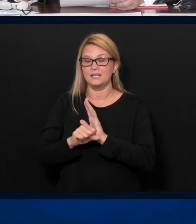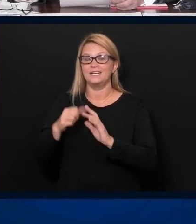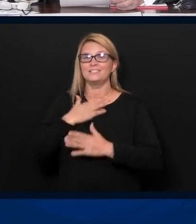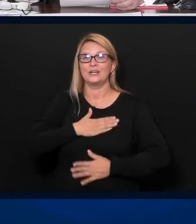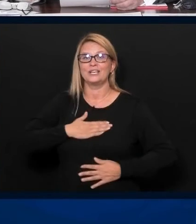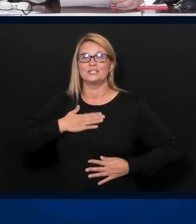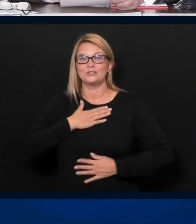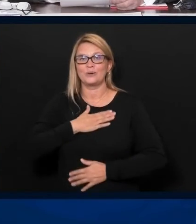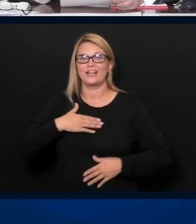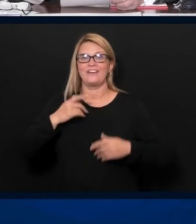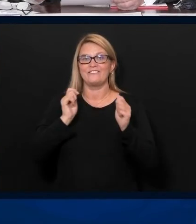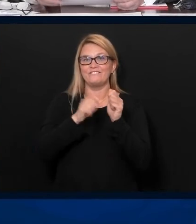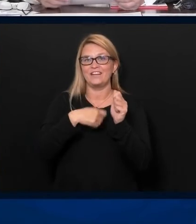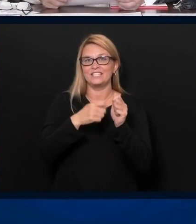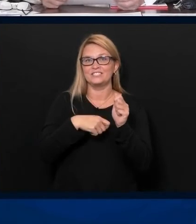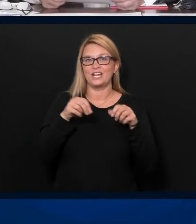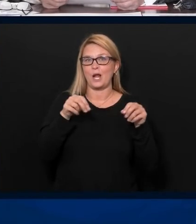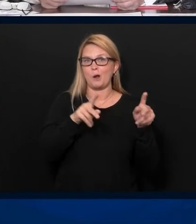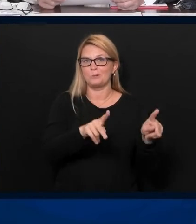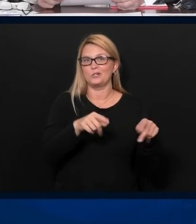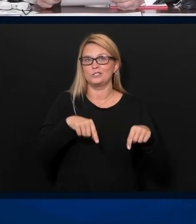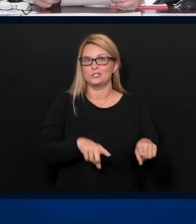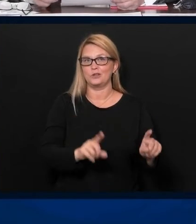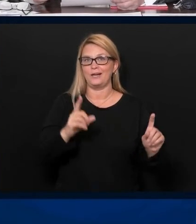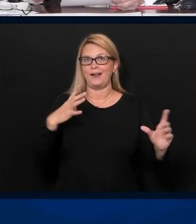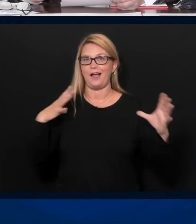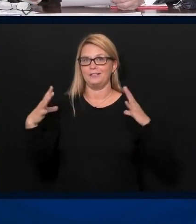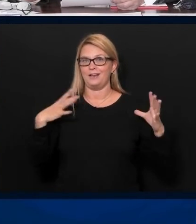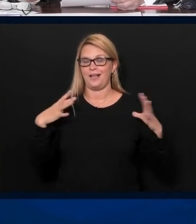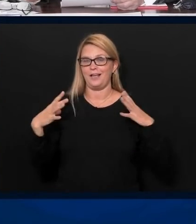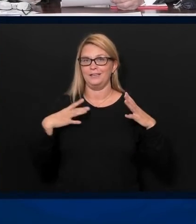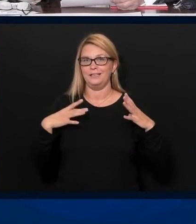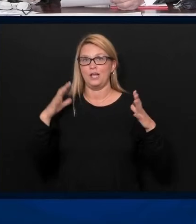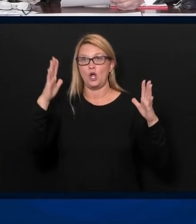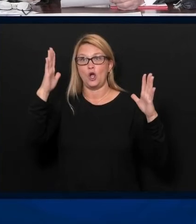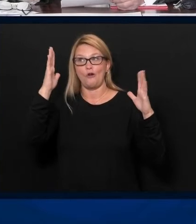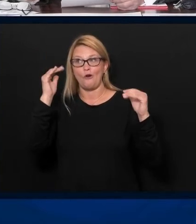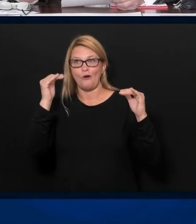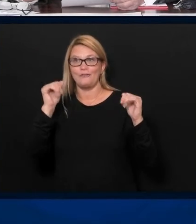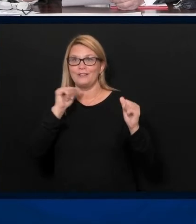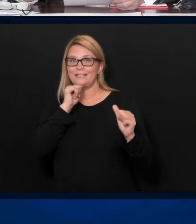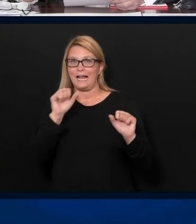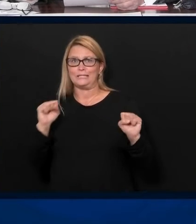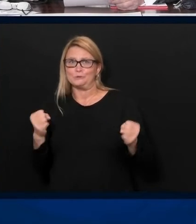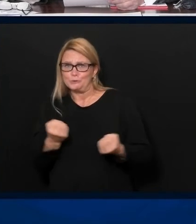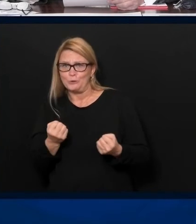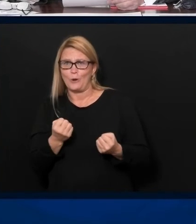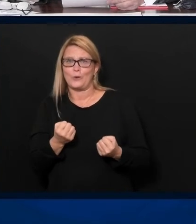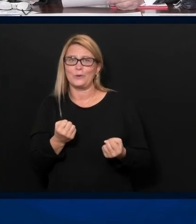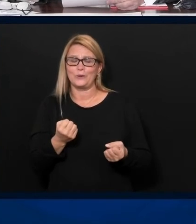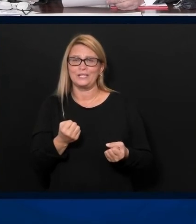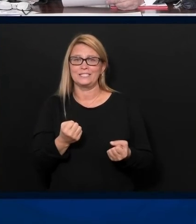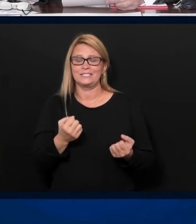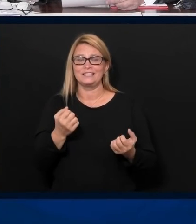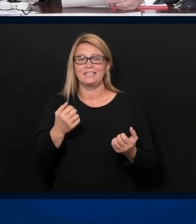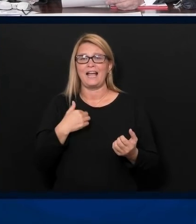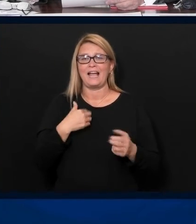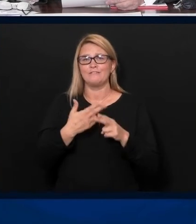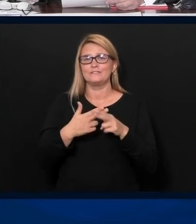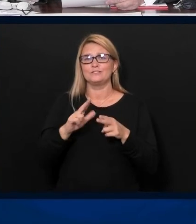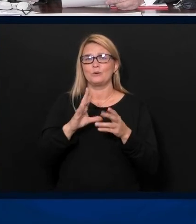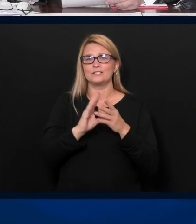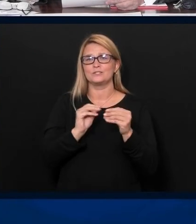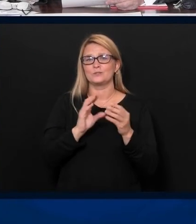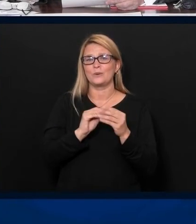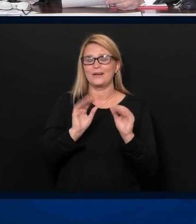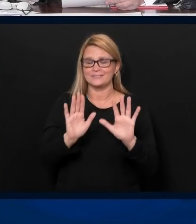enjoy fishing opportunities during the holiday season. Hopefully it won't be too terribly cold. I want to tell you a story real quick about that in